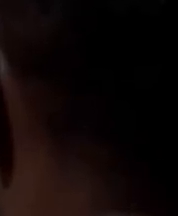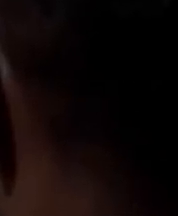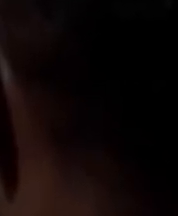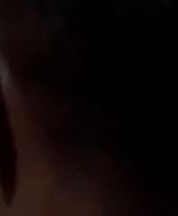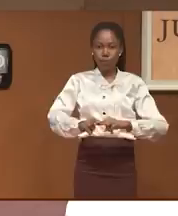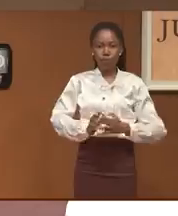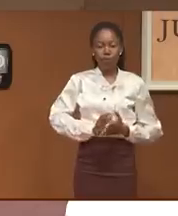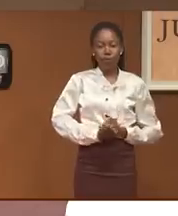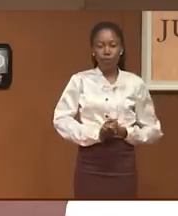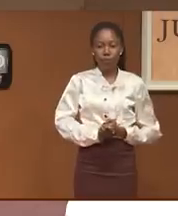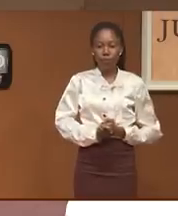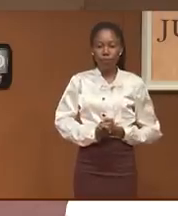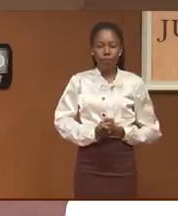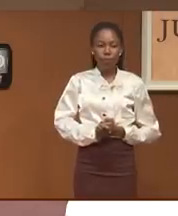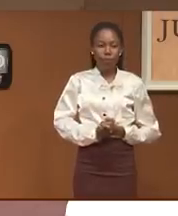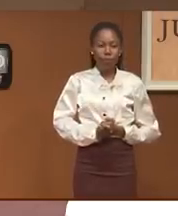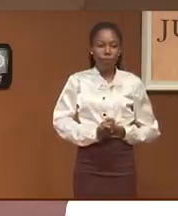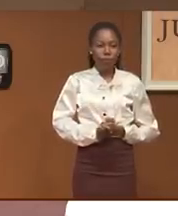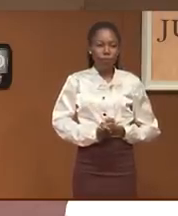Please be seated.